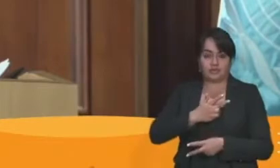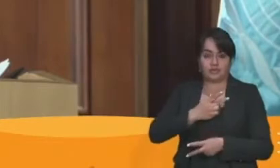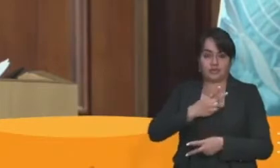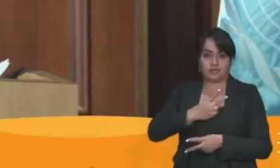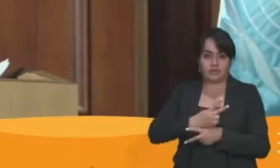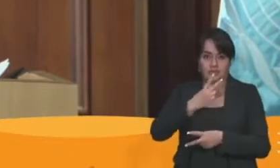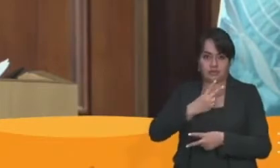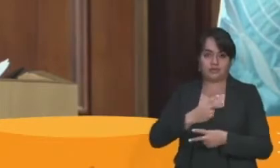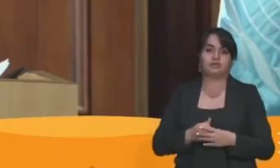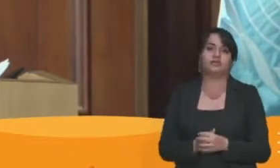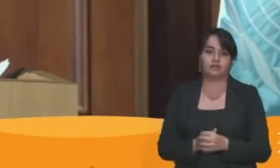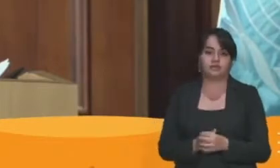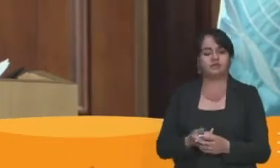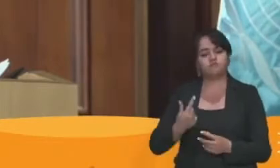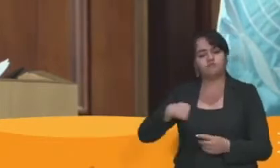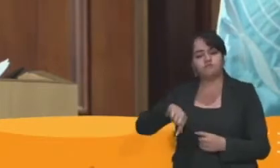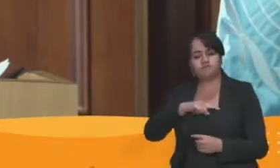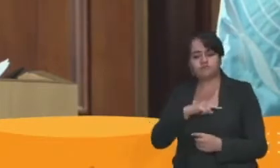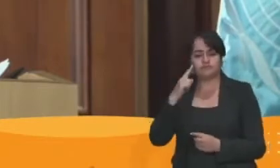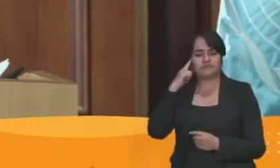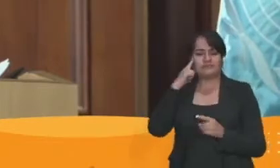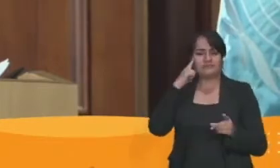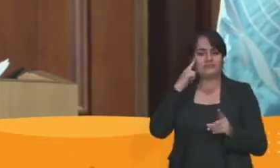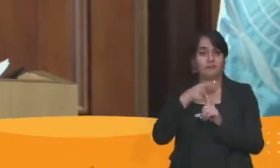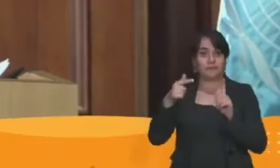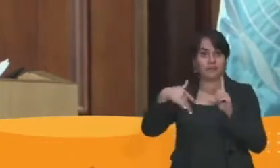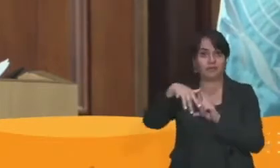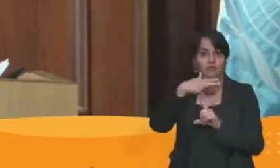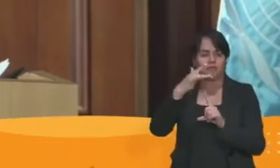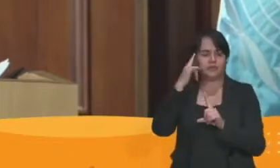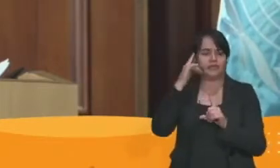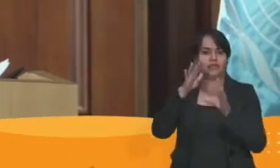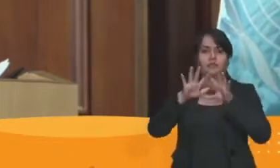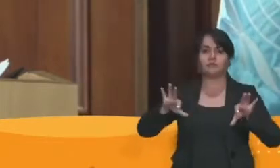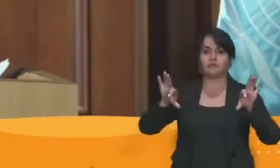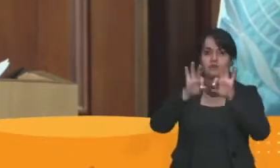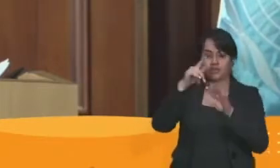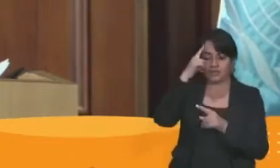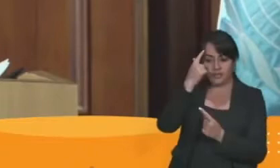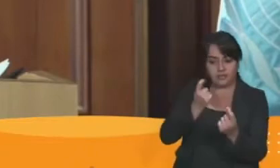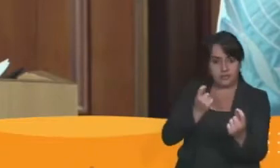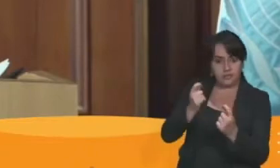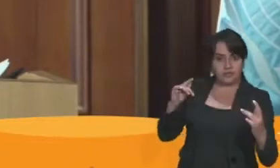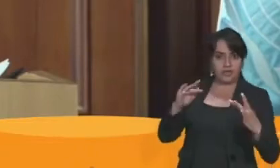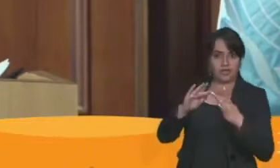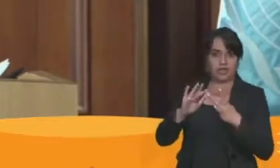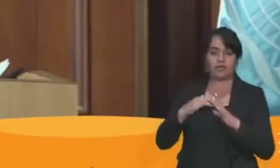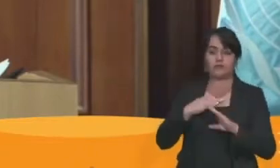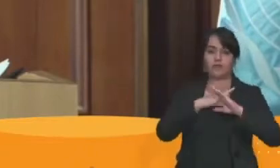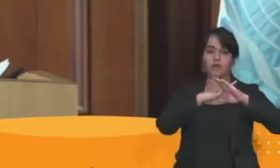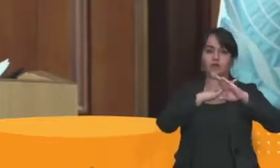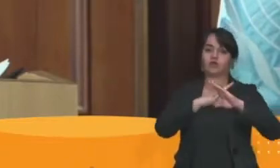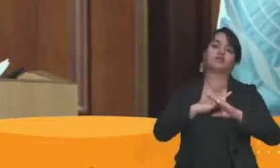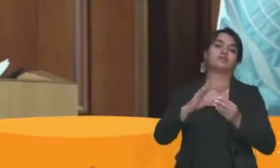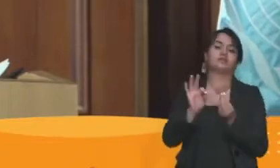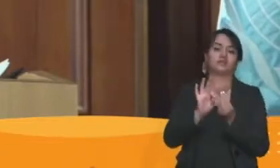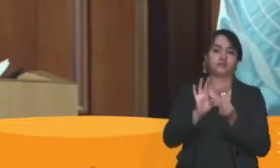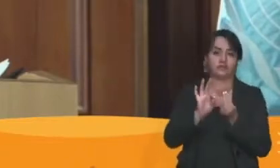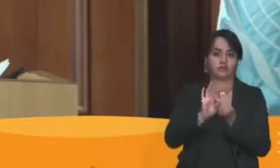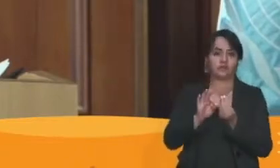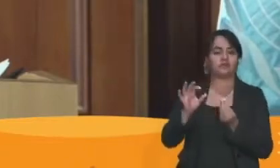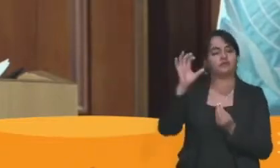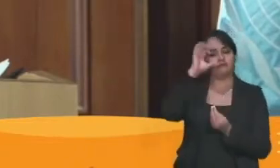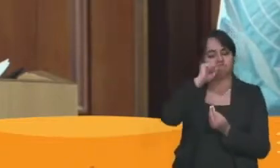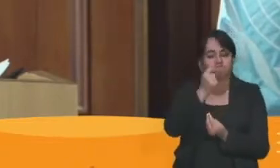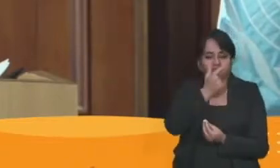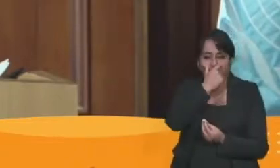The protection of the environment is a fundamental pillar in our new bilateral drug strategy that